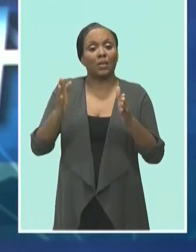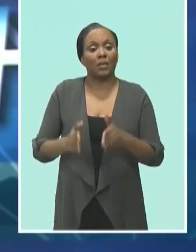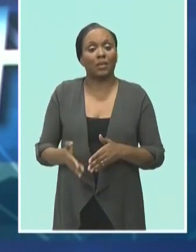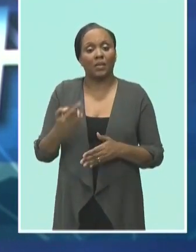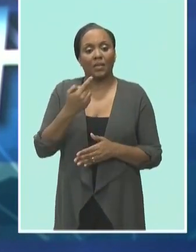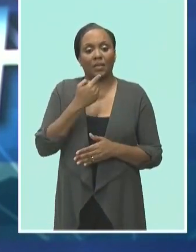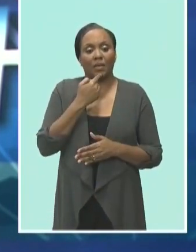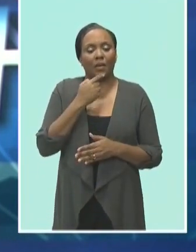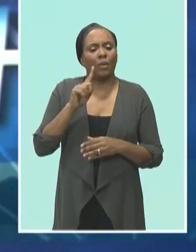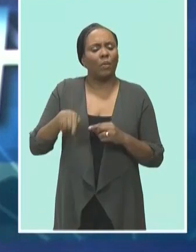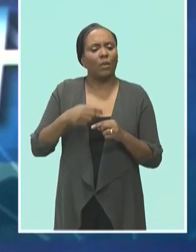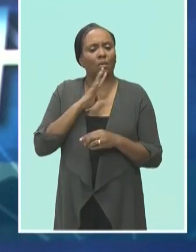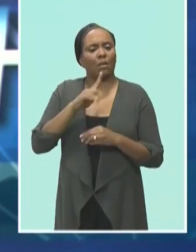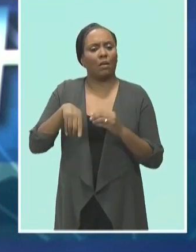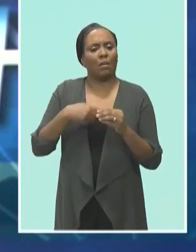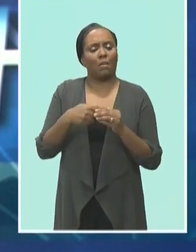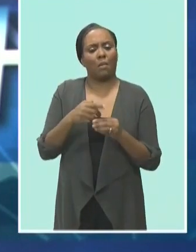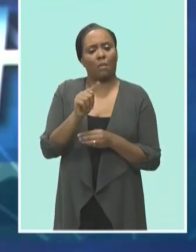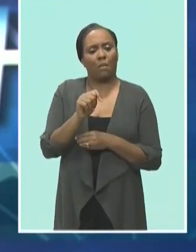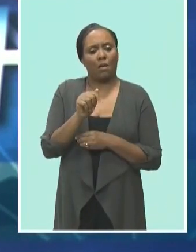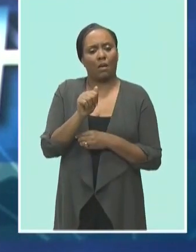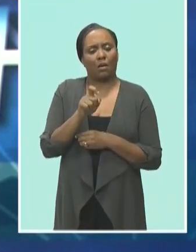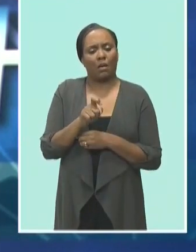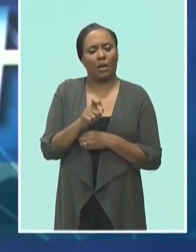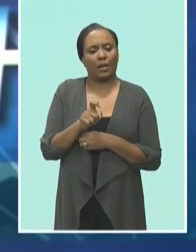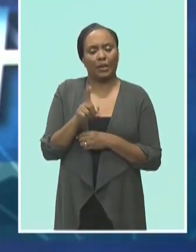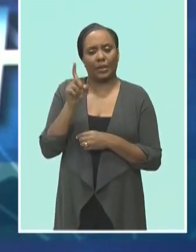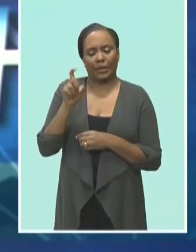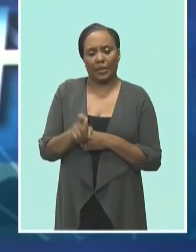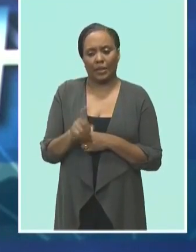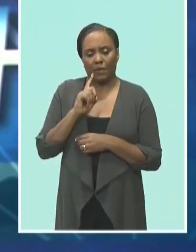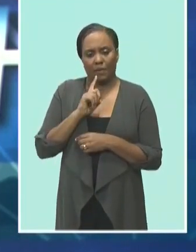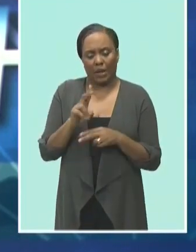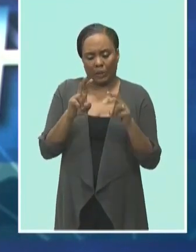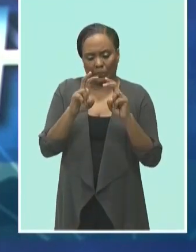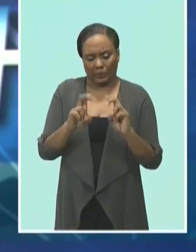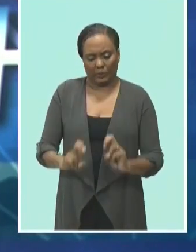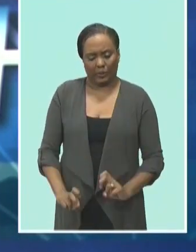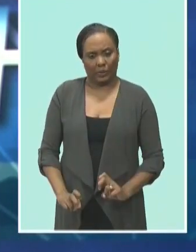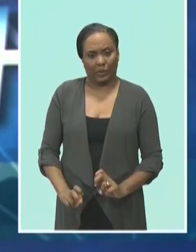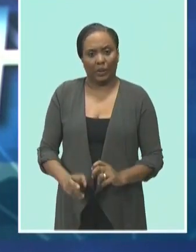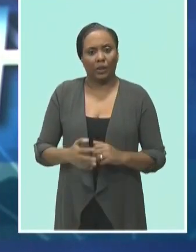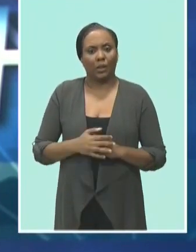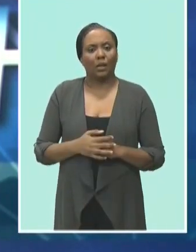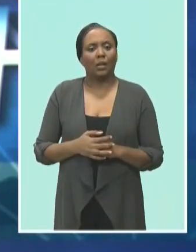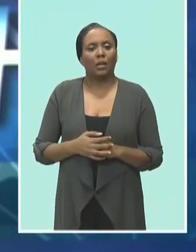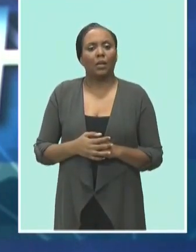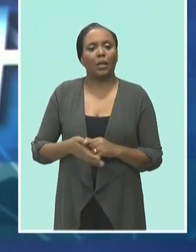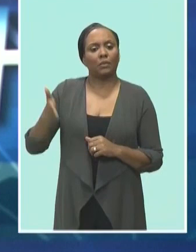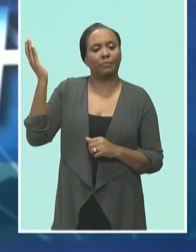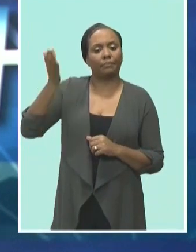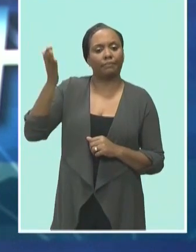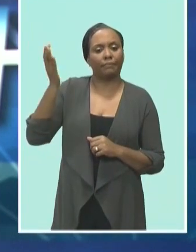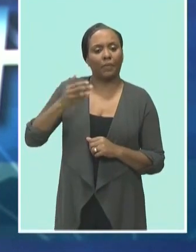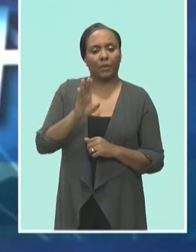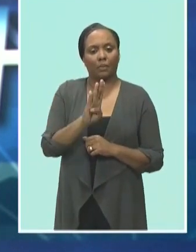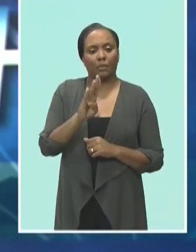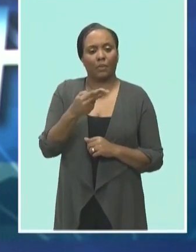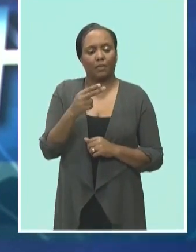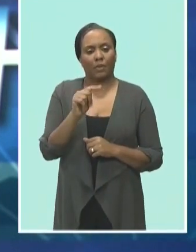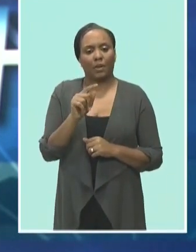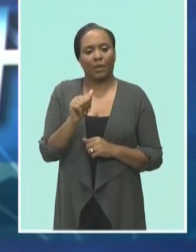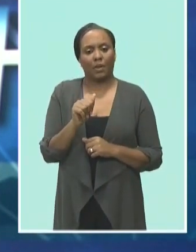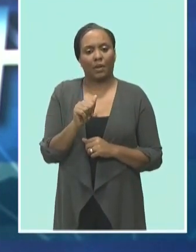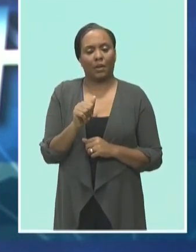be a factor when it comes to the question of taxes on the industry. He made the comment while delivering the feature address at the BHTA's